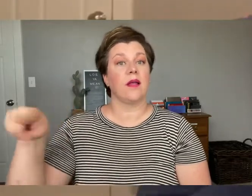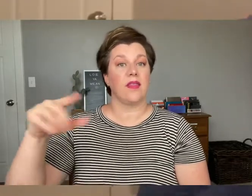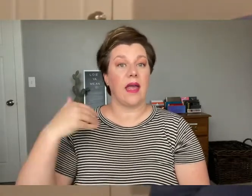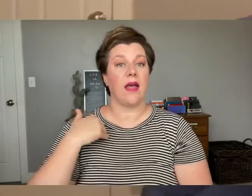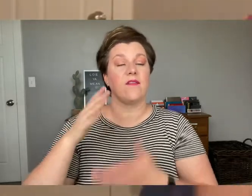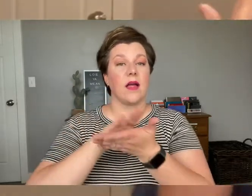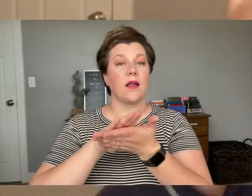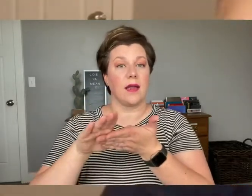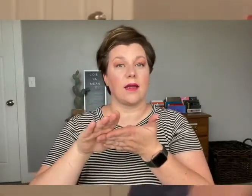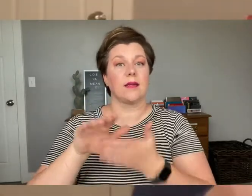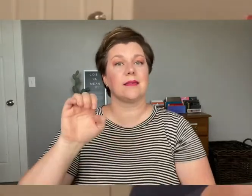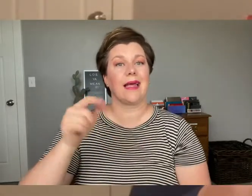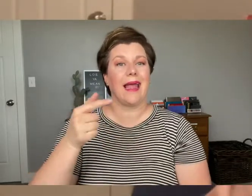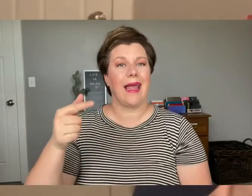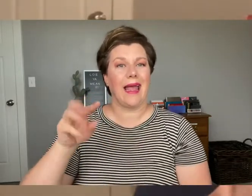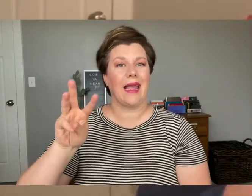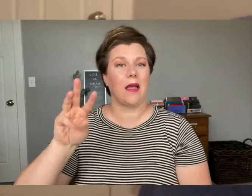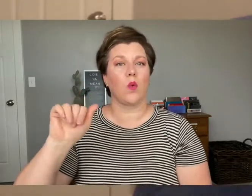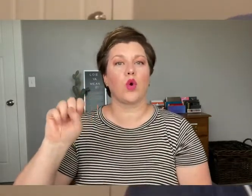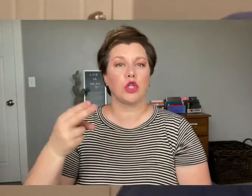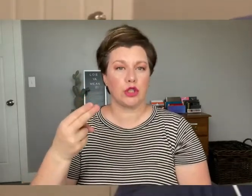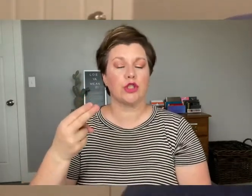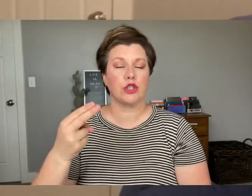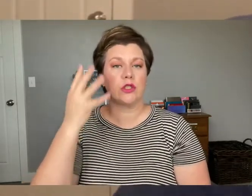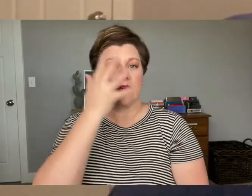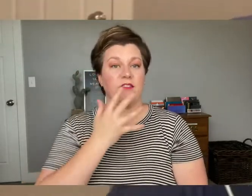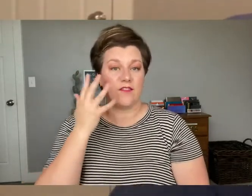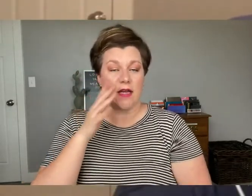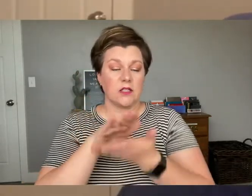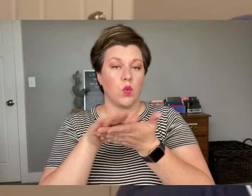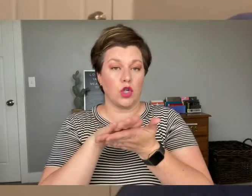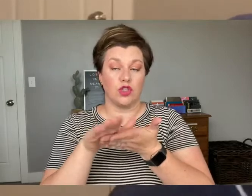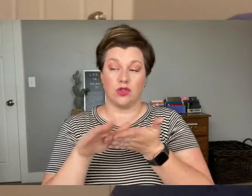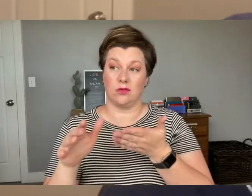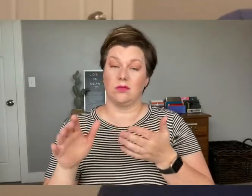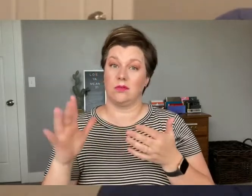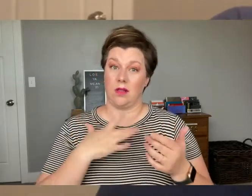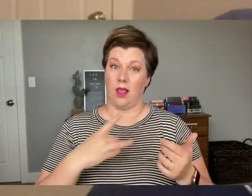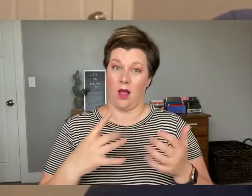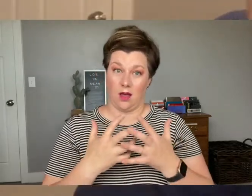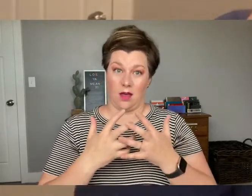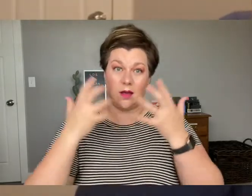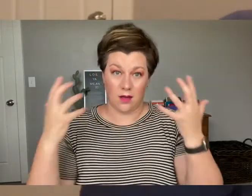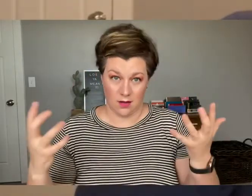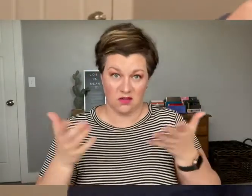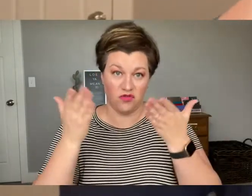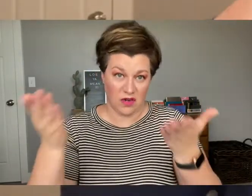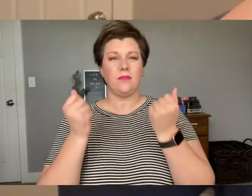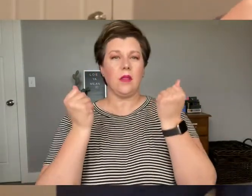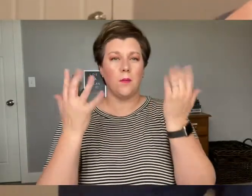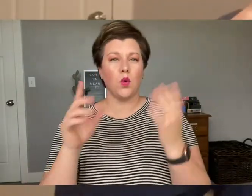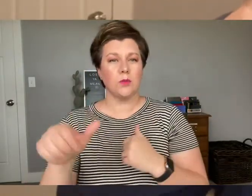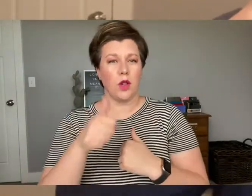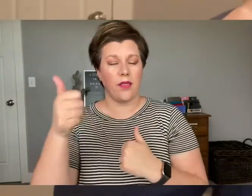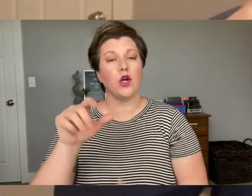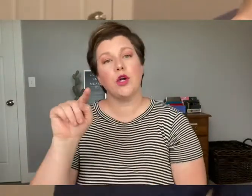a really nice egg wash, face wash that's really nice. So I really, really